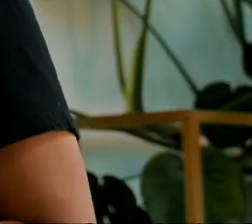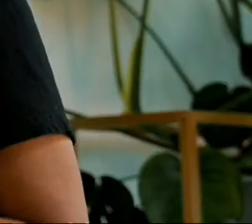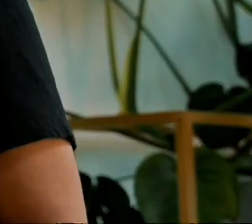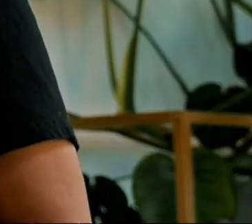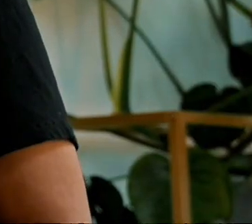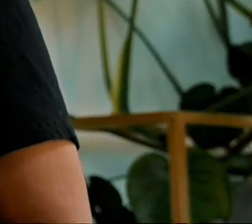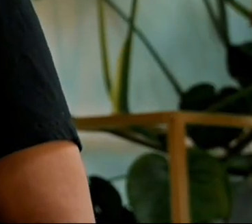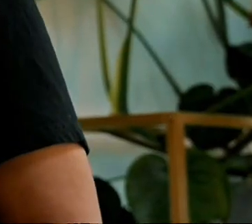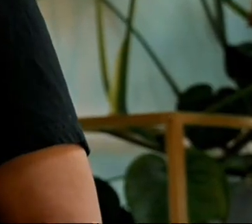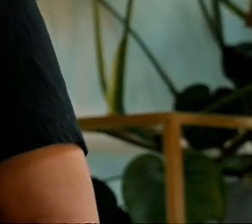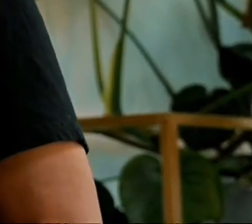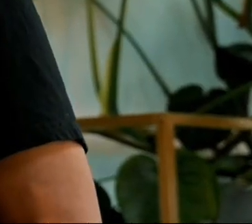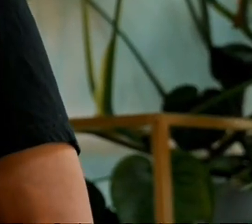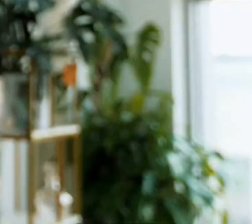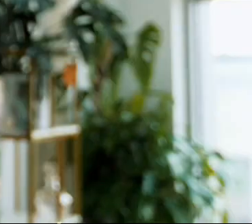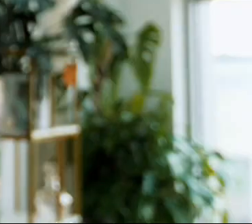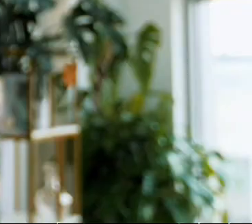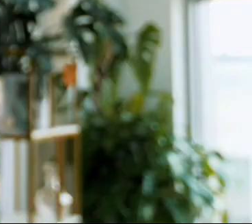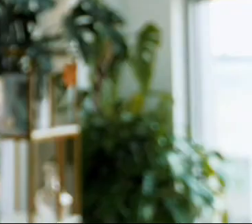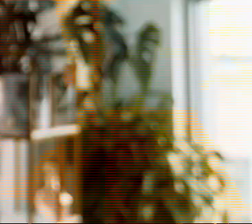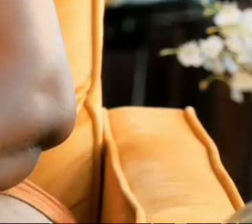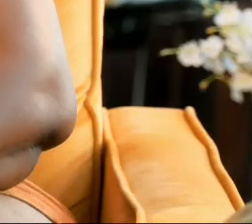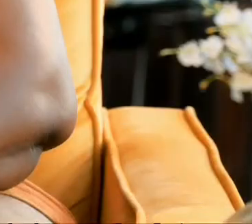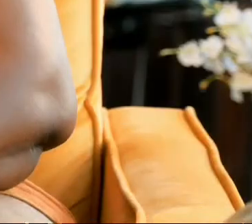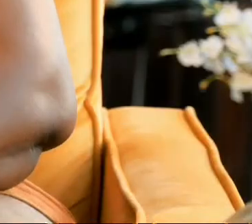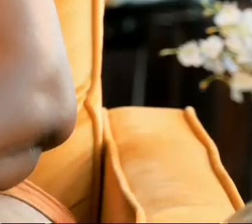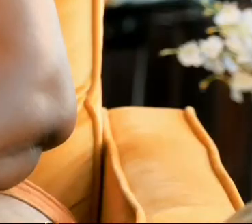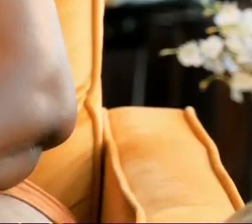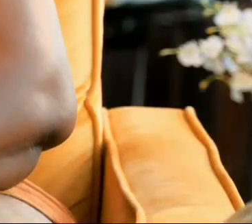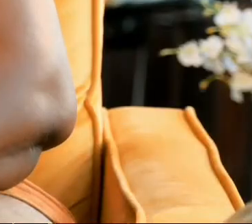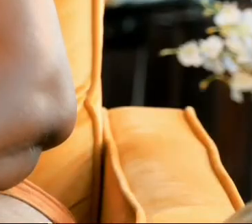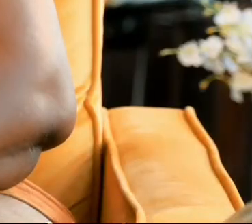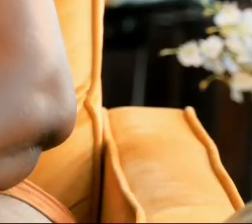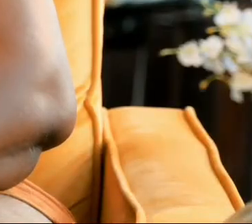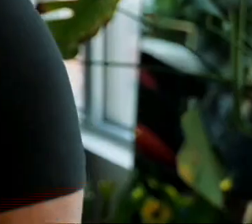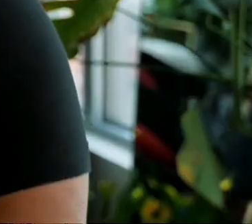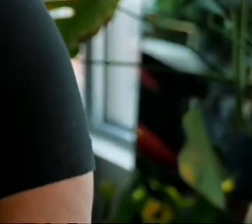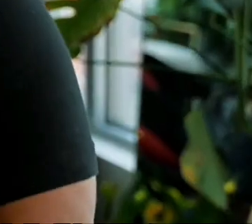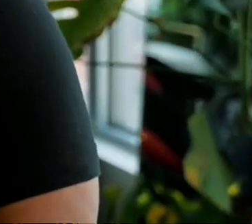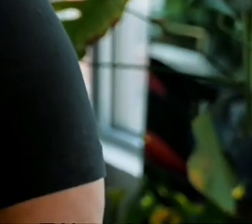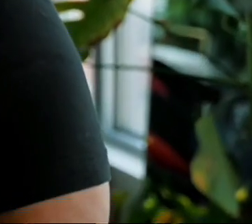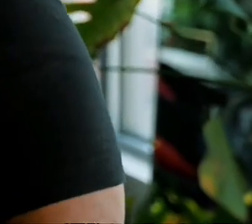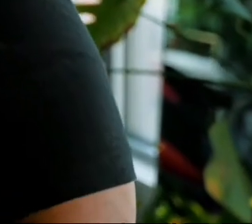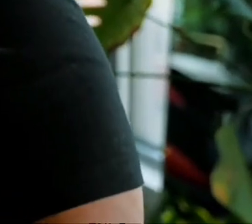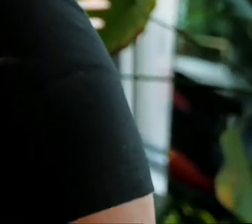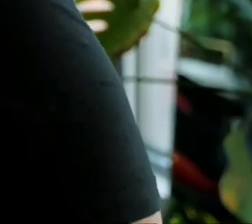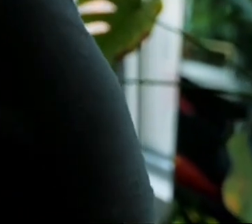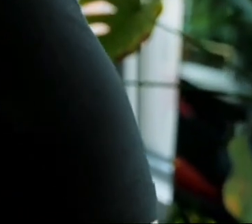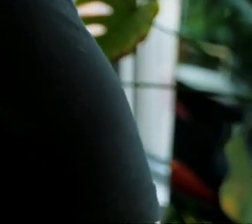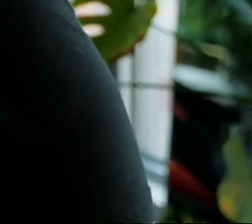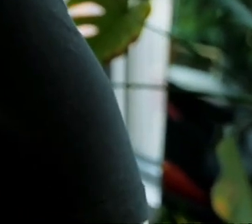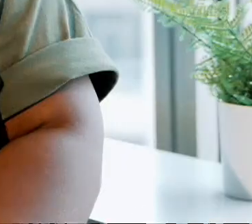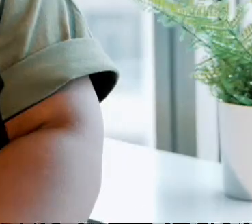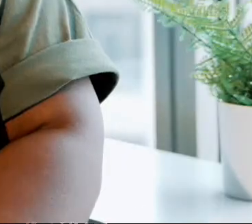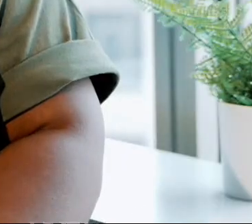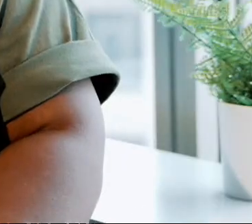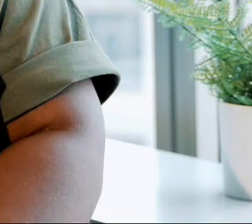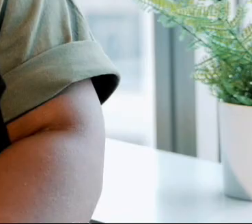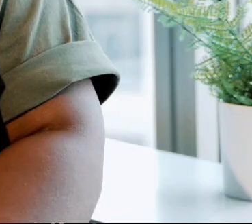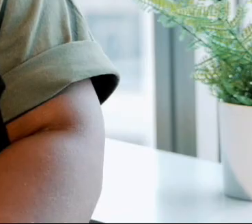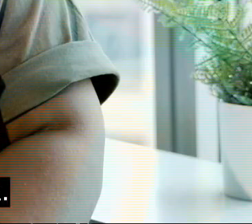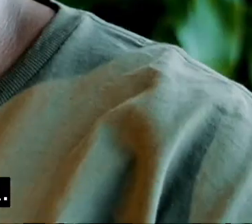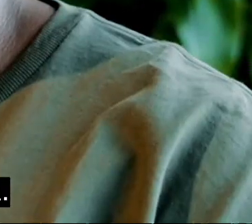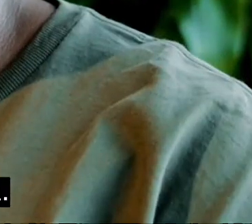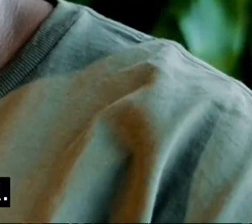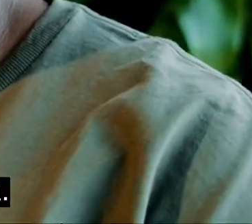our access to quality resources and support. Our safety in our homes. Our kids' ability to have quality education. Our ability to